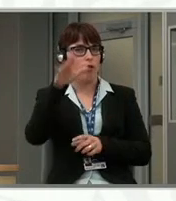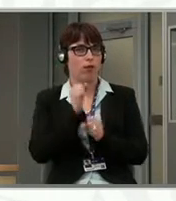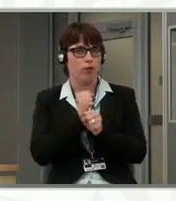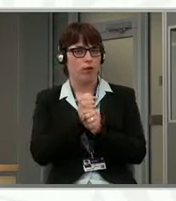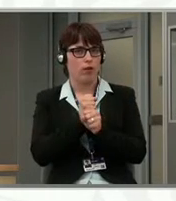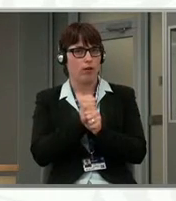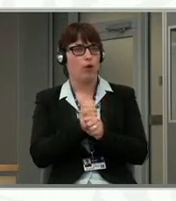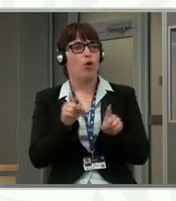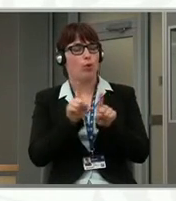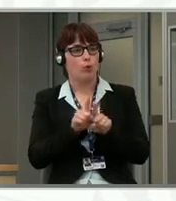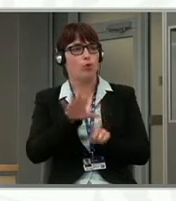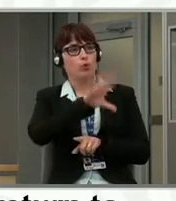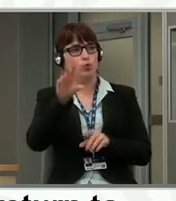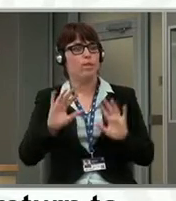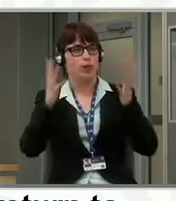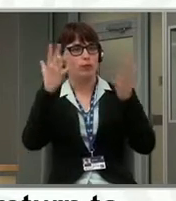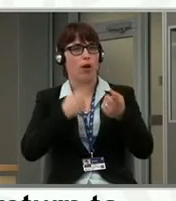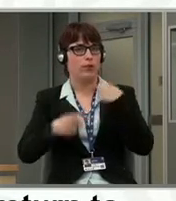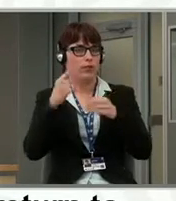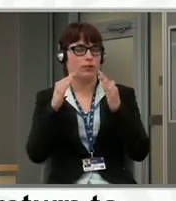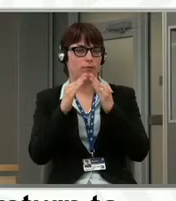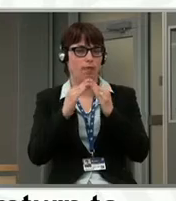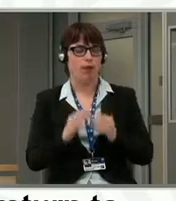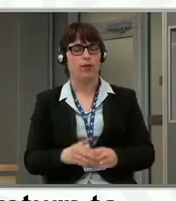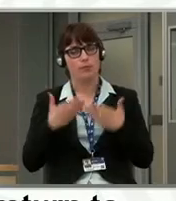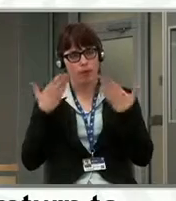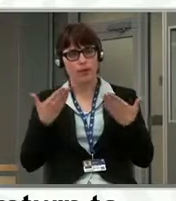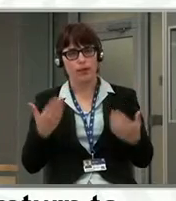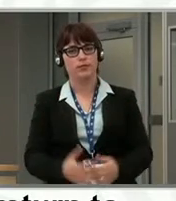to your homes. Thank you very much.